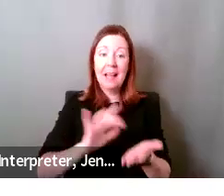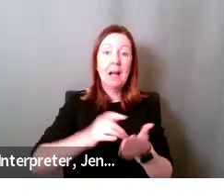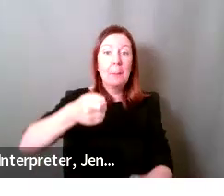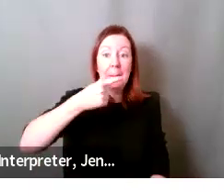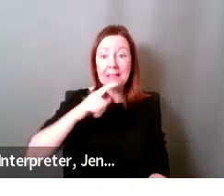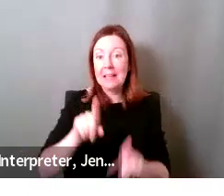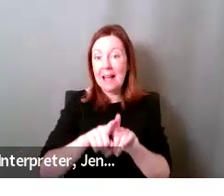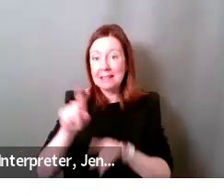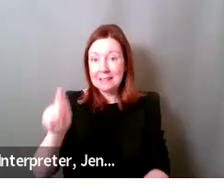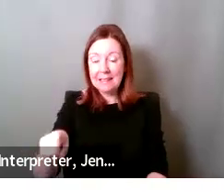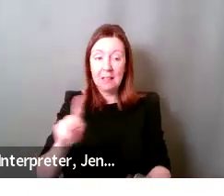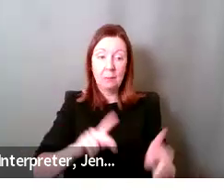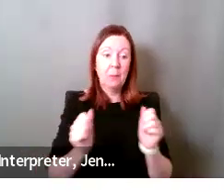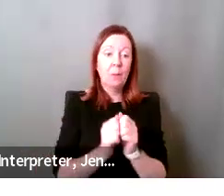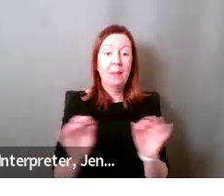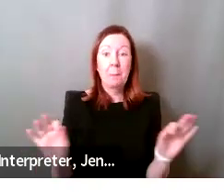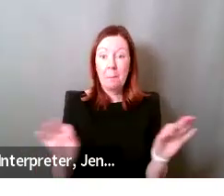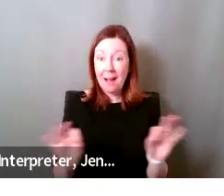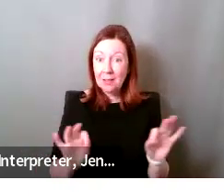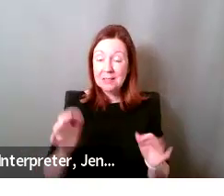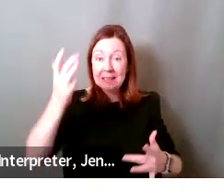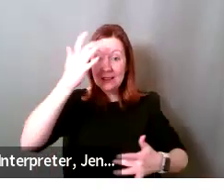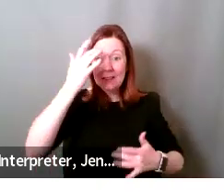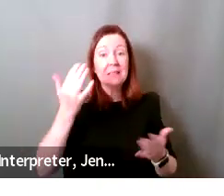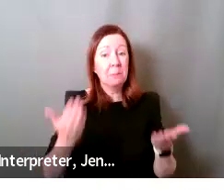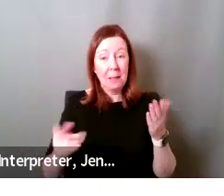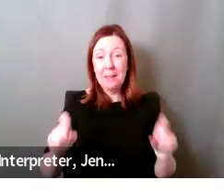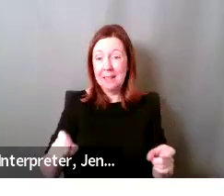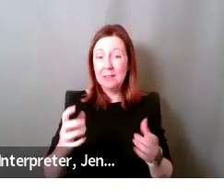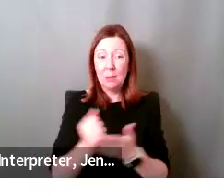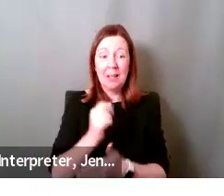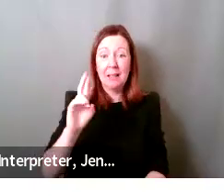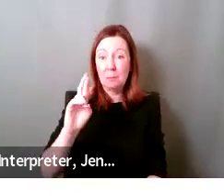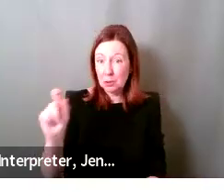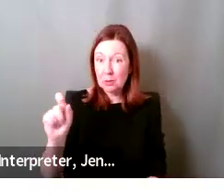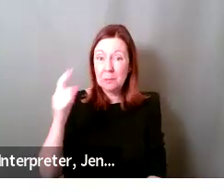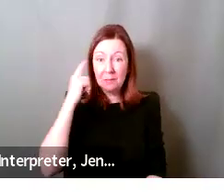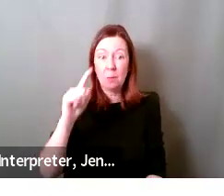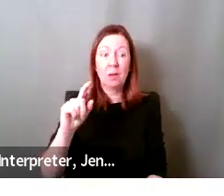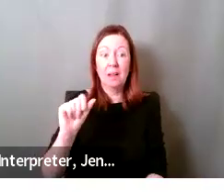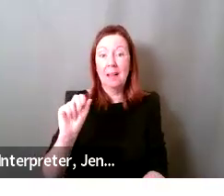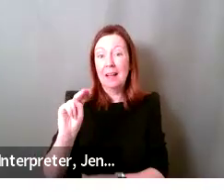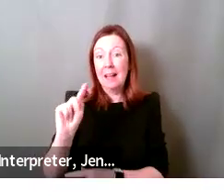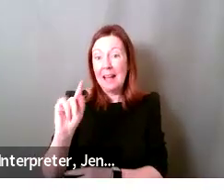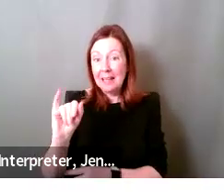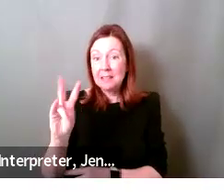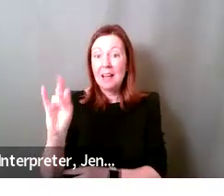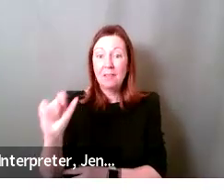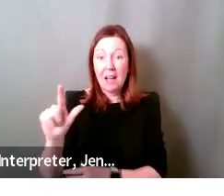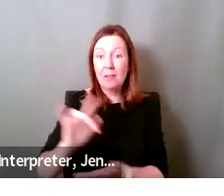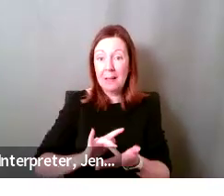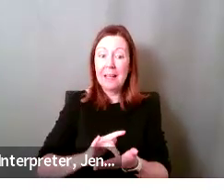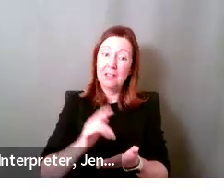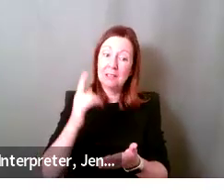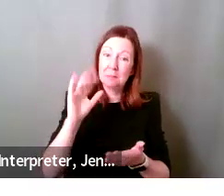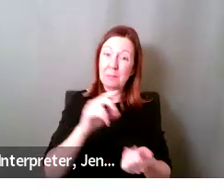needed. Even people with mild illness may need to be prescribed antiviral medications by their doctor. These